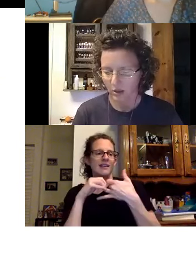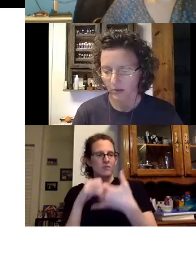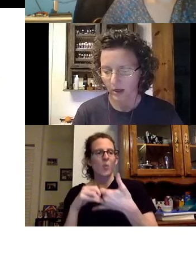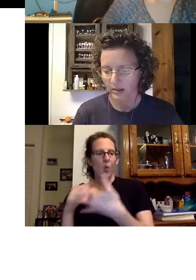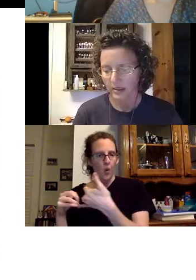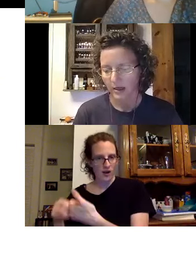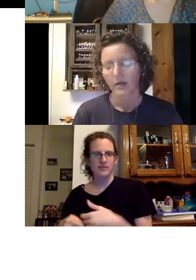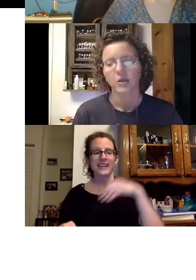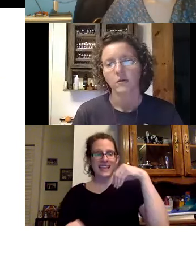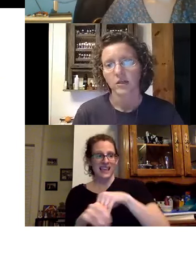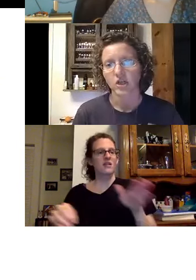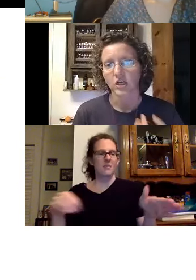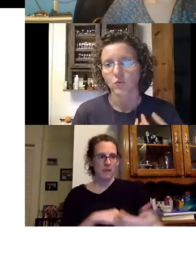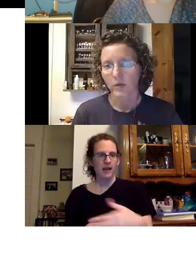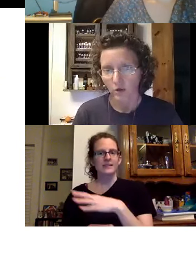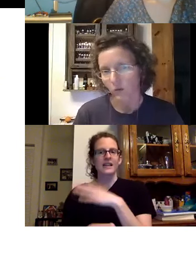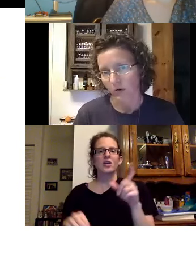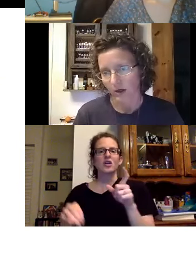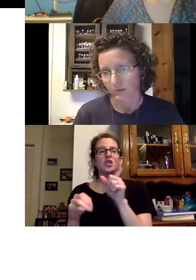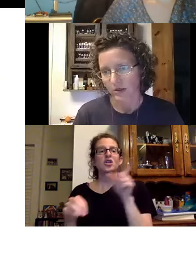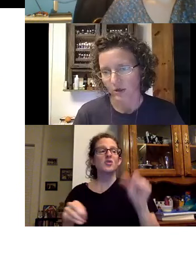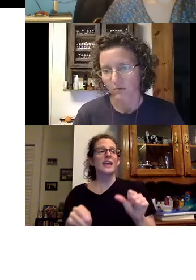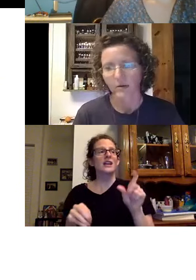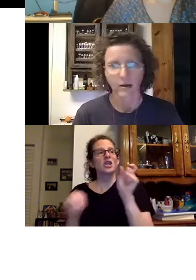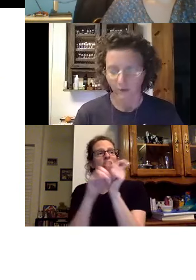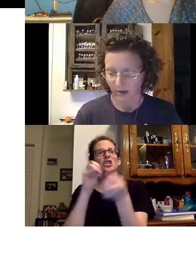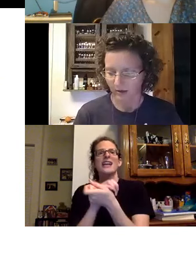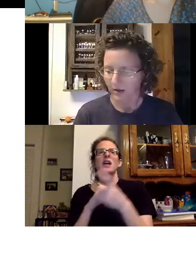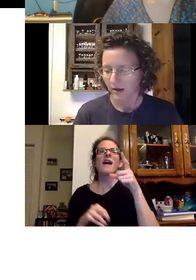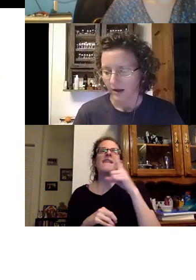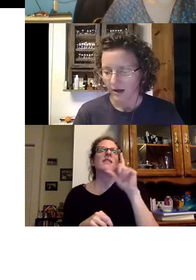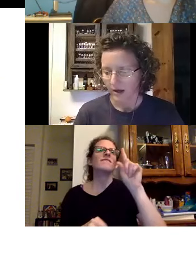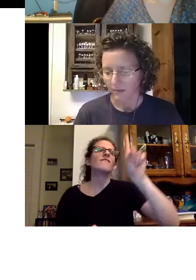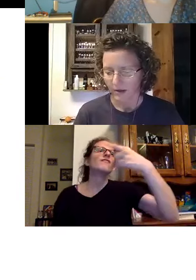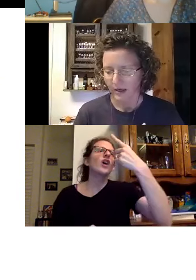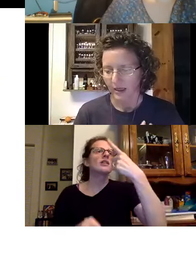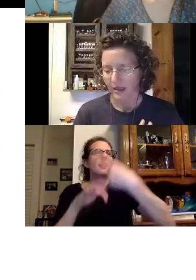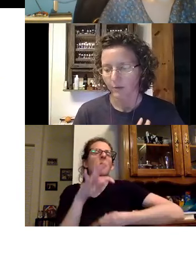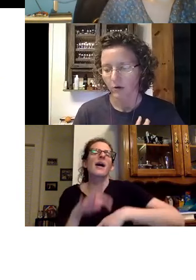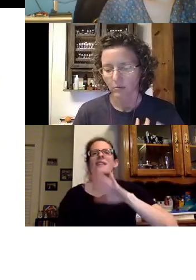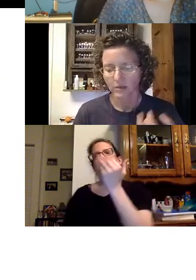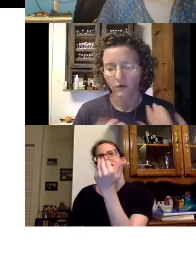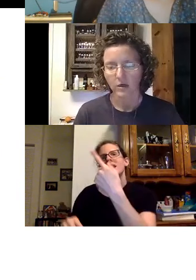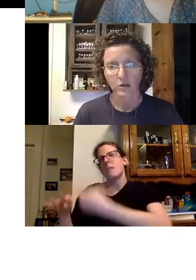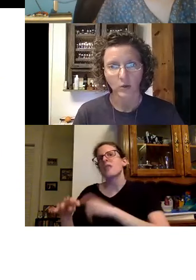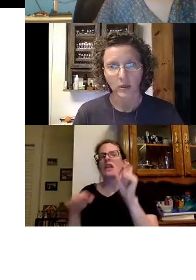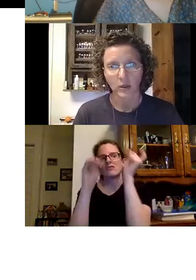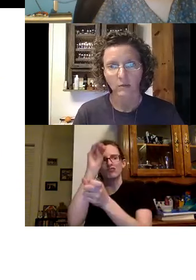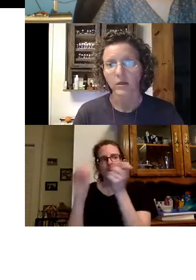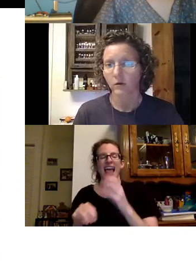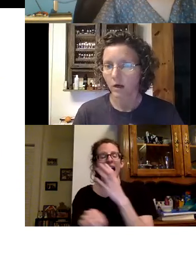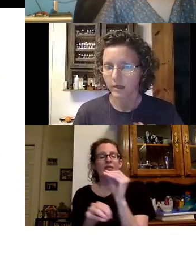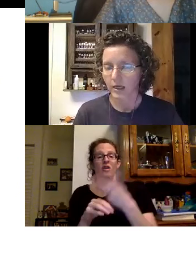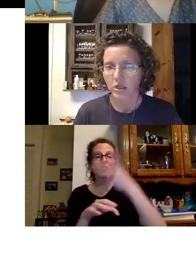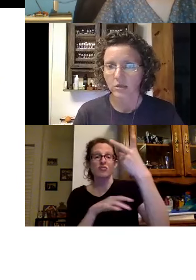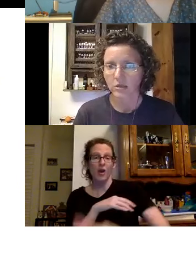Living in your box. You can change when your order comes to you every month. And again, the program is free to join